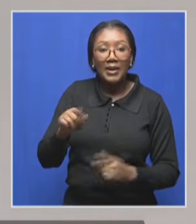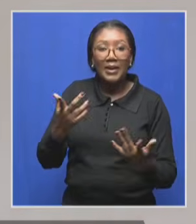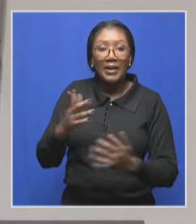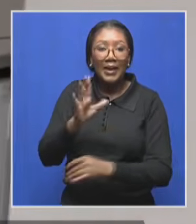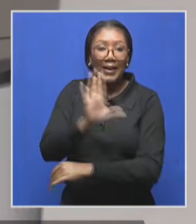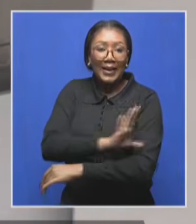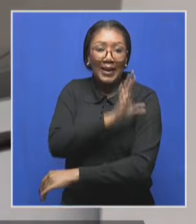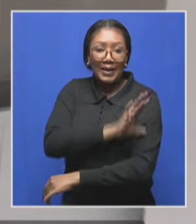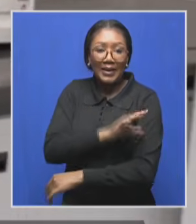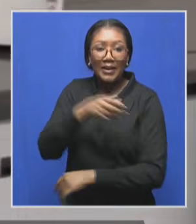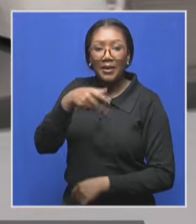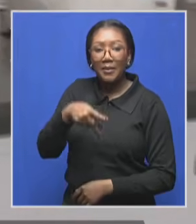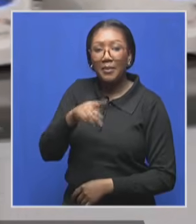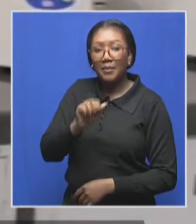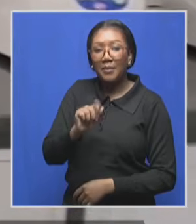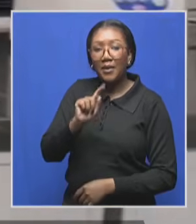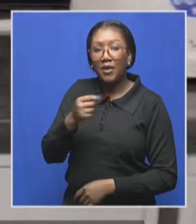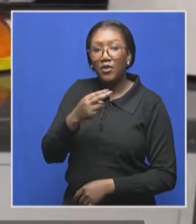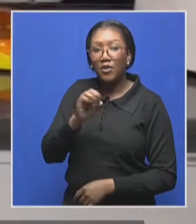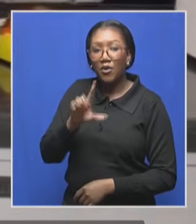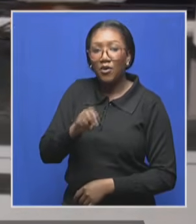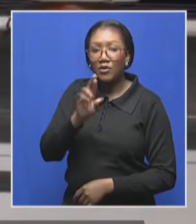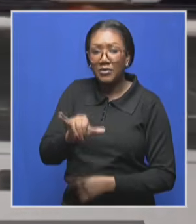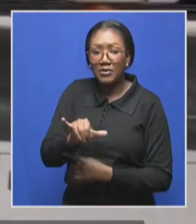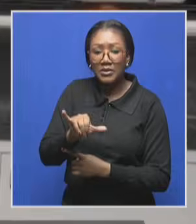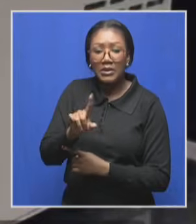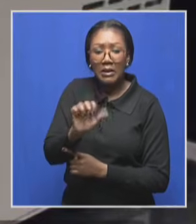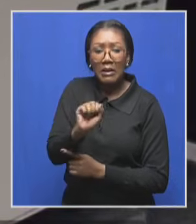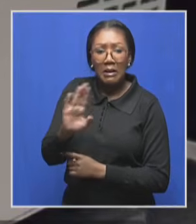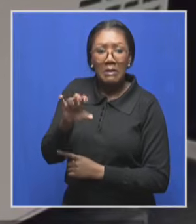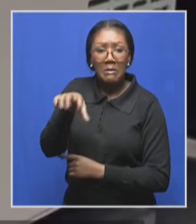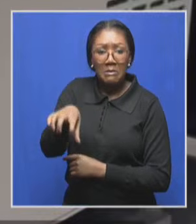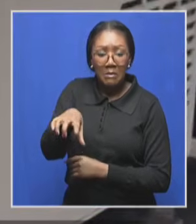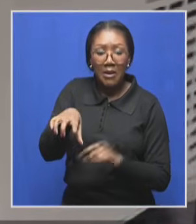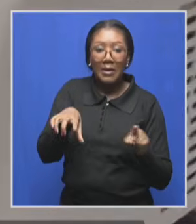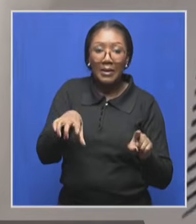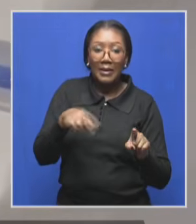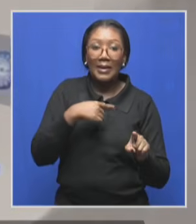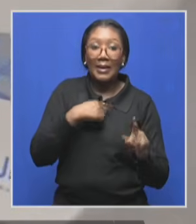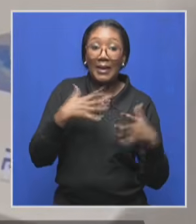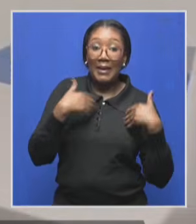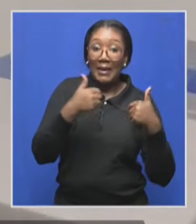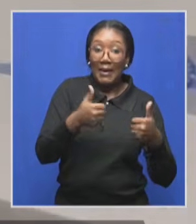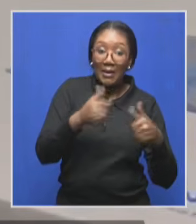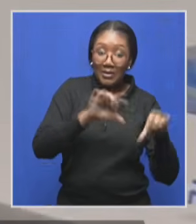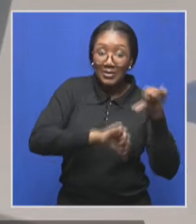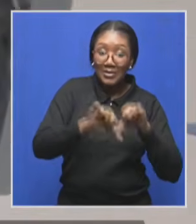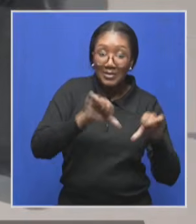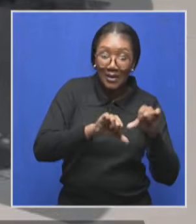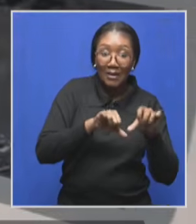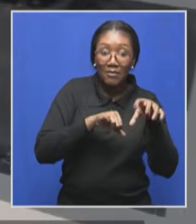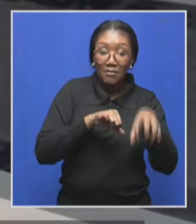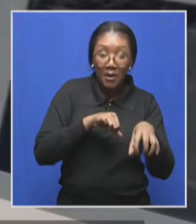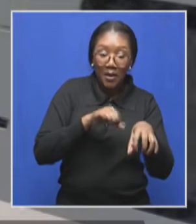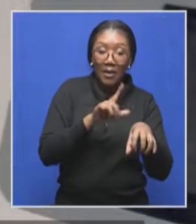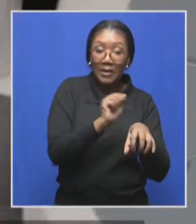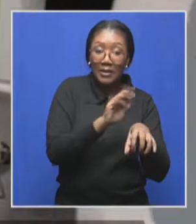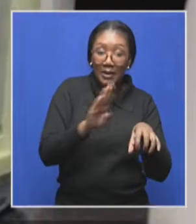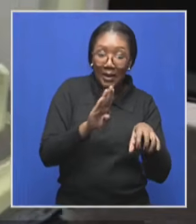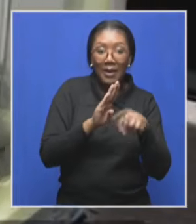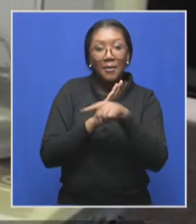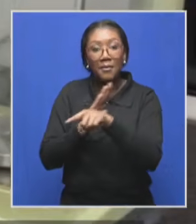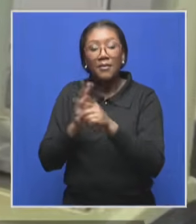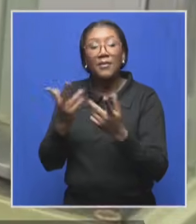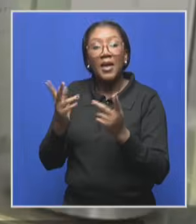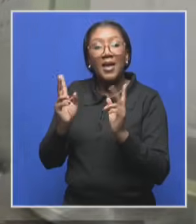lab. So this forms part of the contributions to the health sciences and the natural sciences, faculties here at the Vaal University